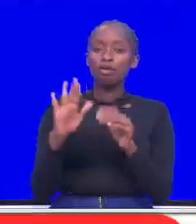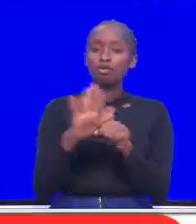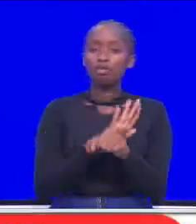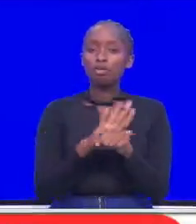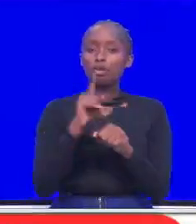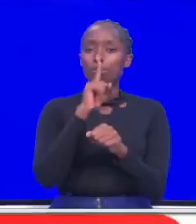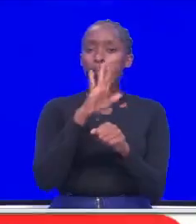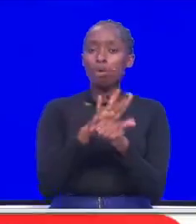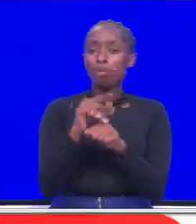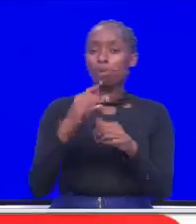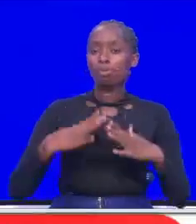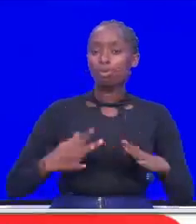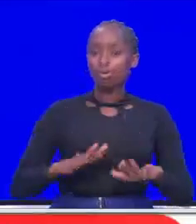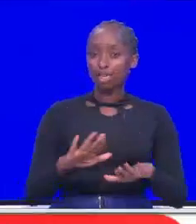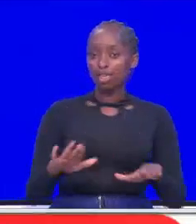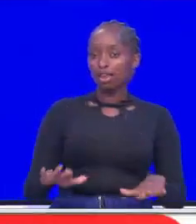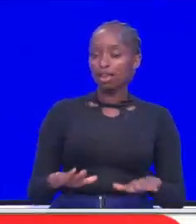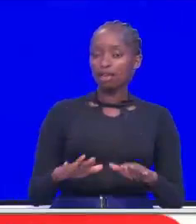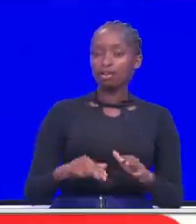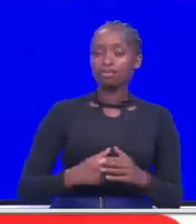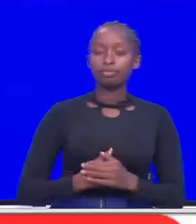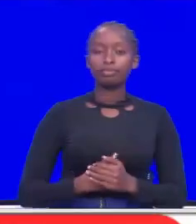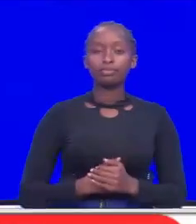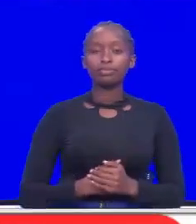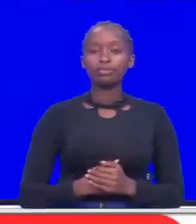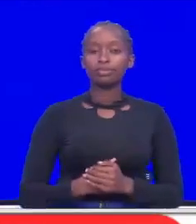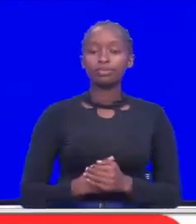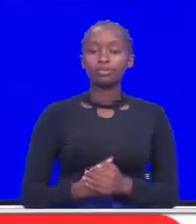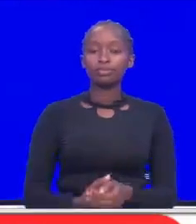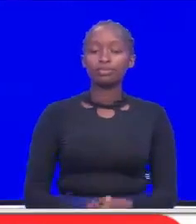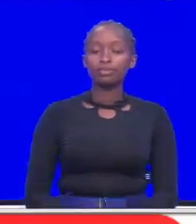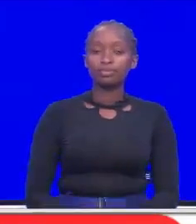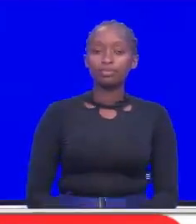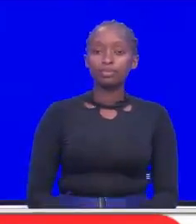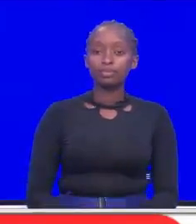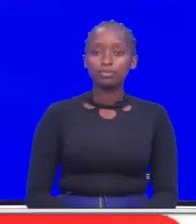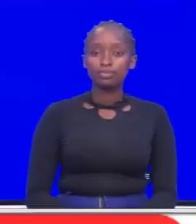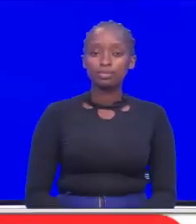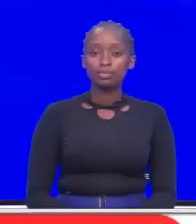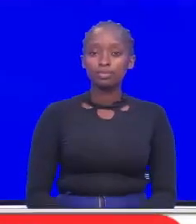residents. Paul Kirubi, TV 47, Nairobi.